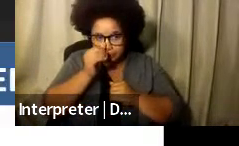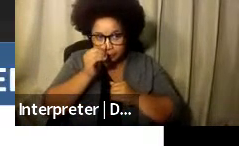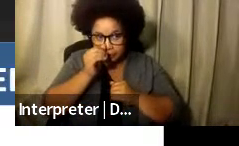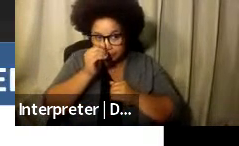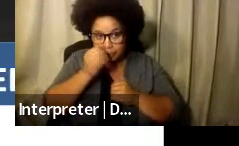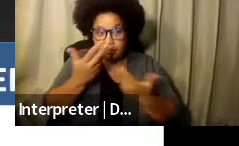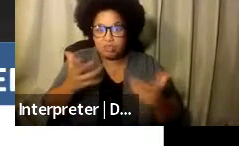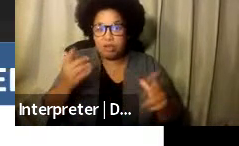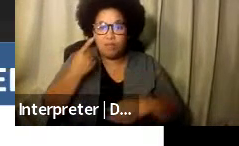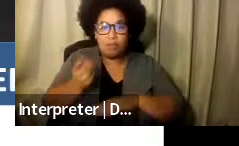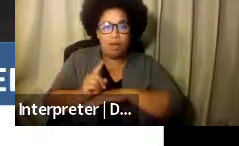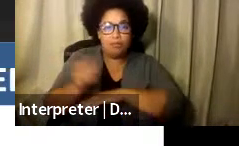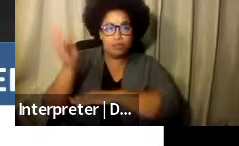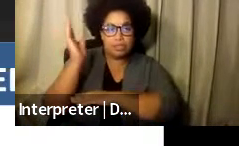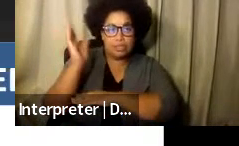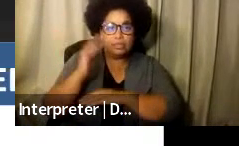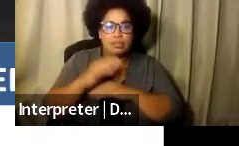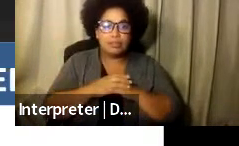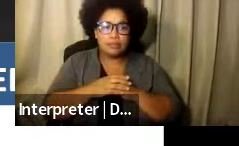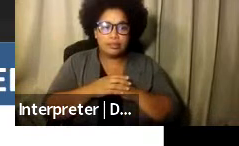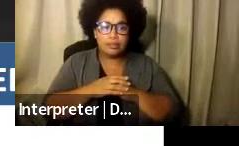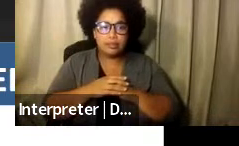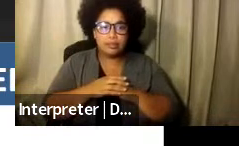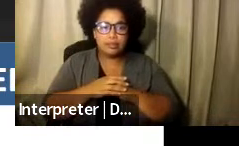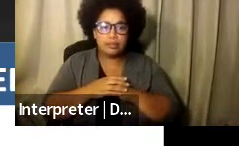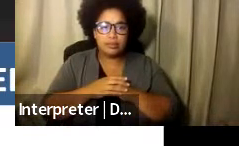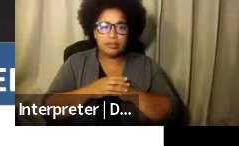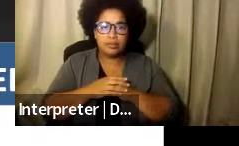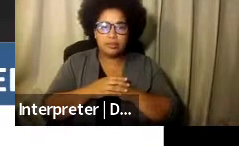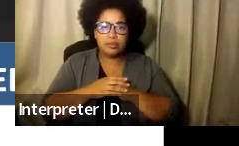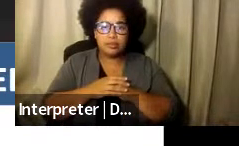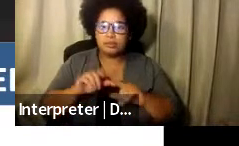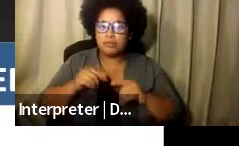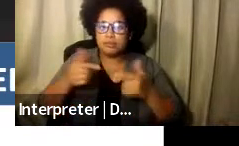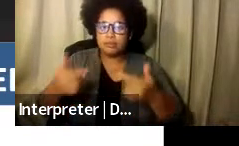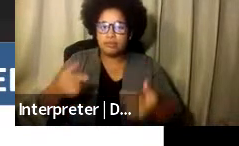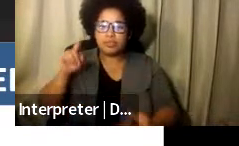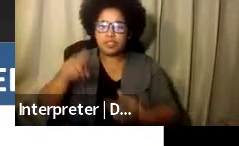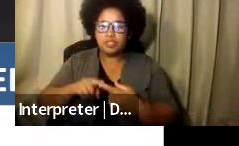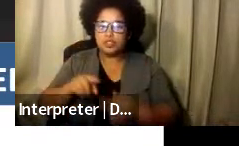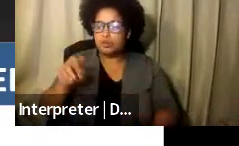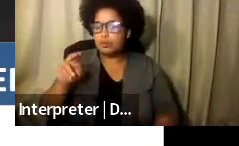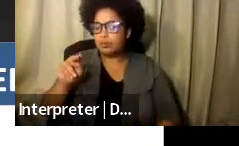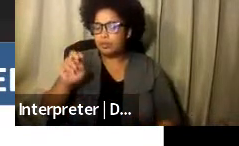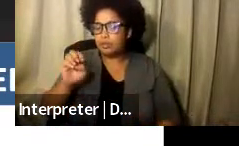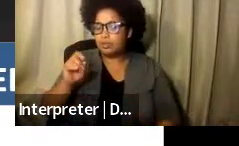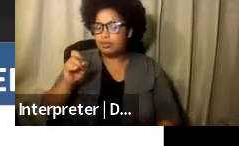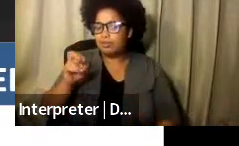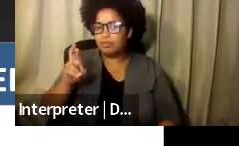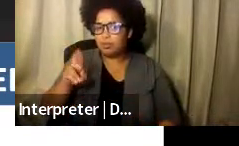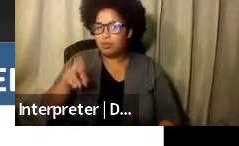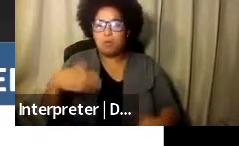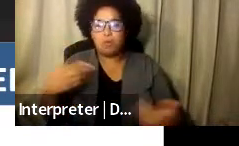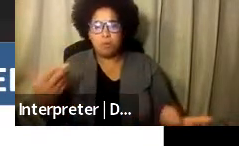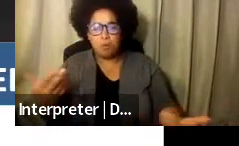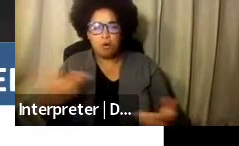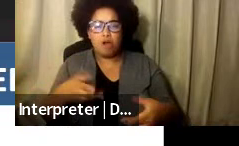have to present. And so maybe I can turn it back to Nestor or Director